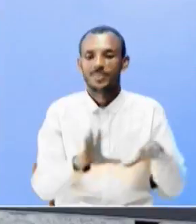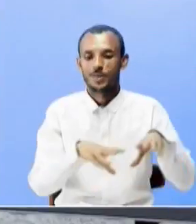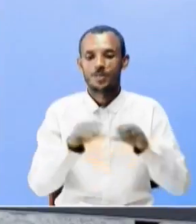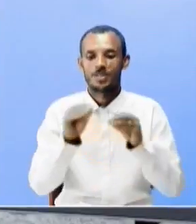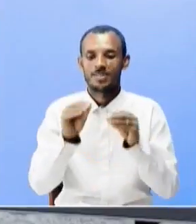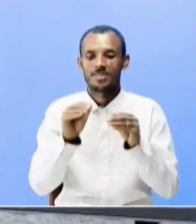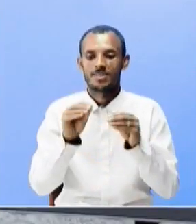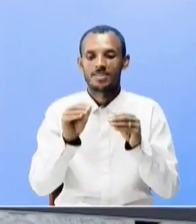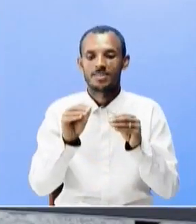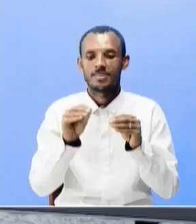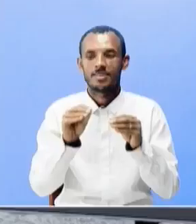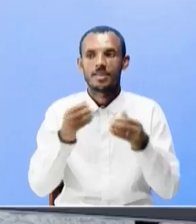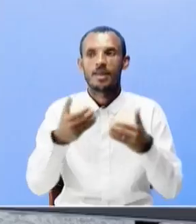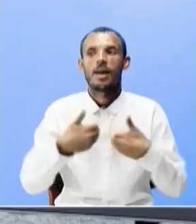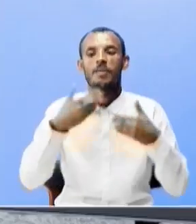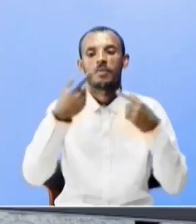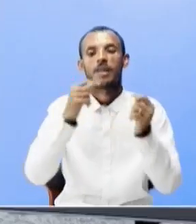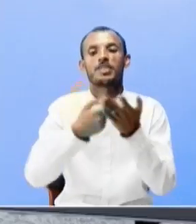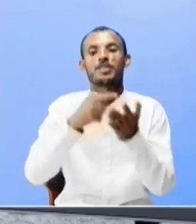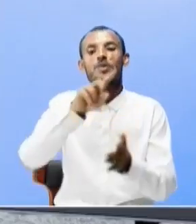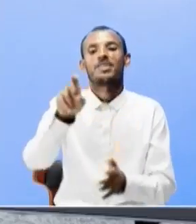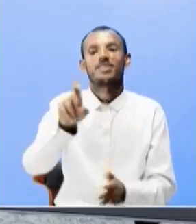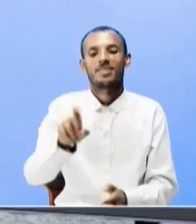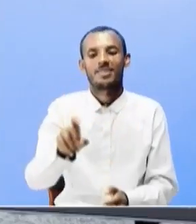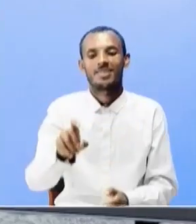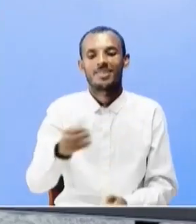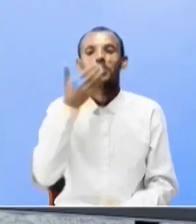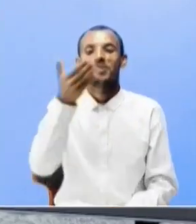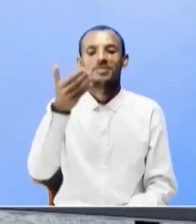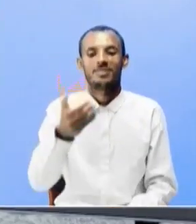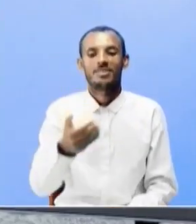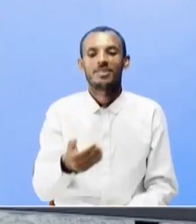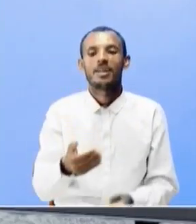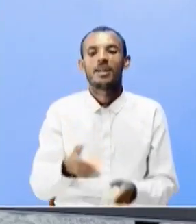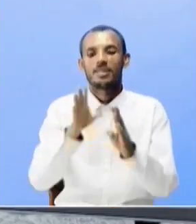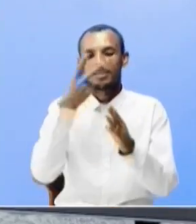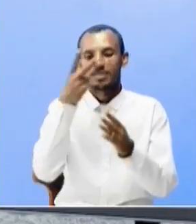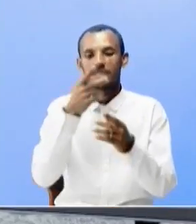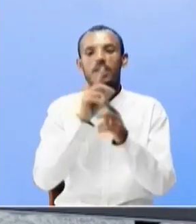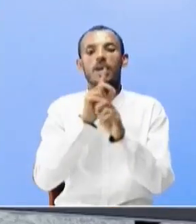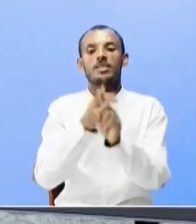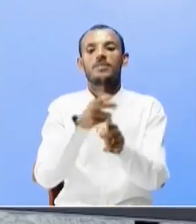Students, have you tried the question? Nice. Let's see the answer.